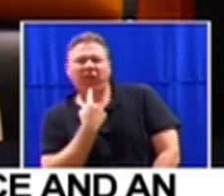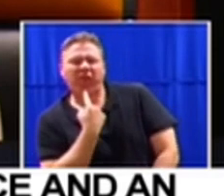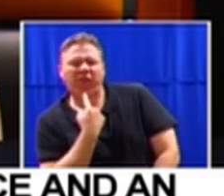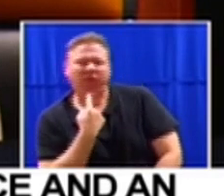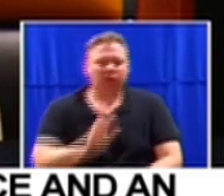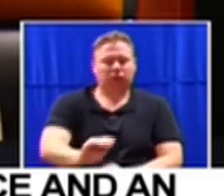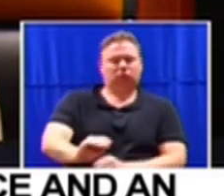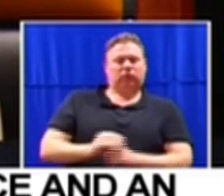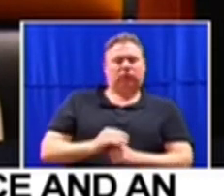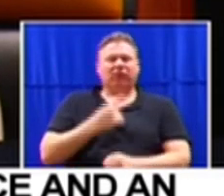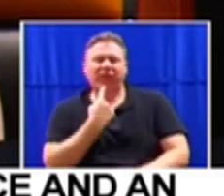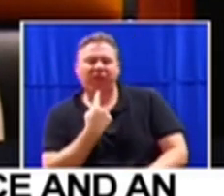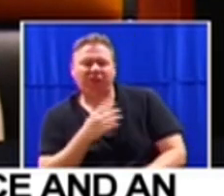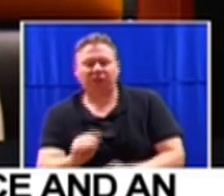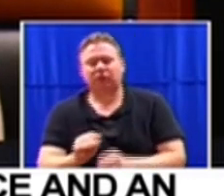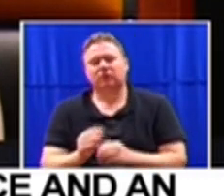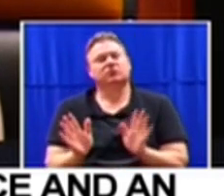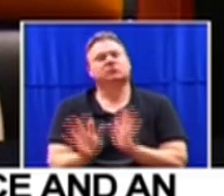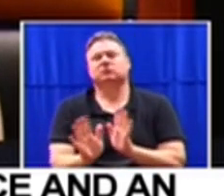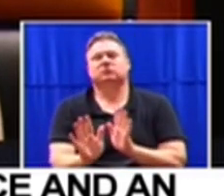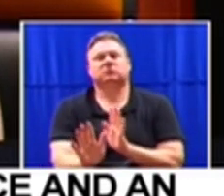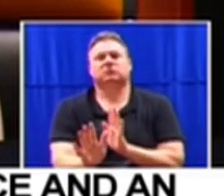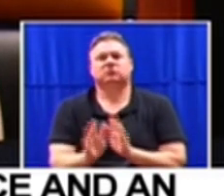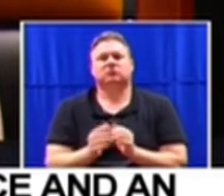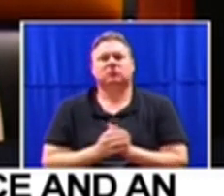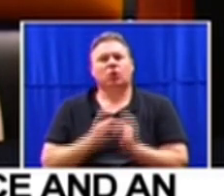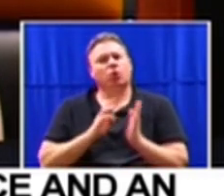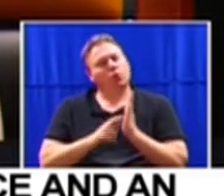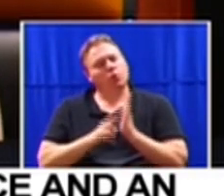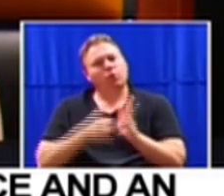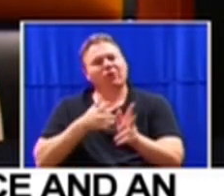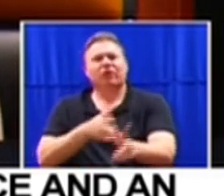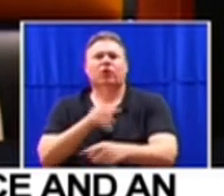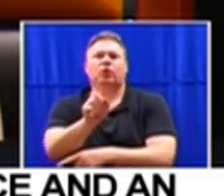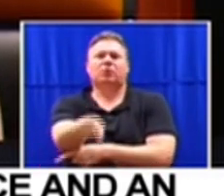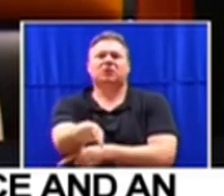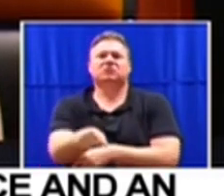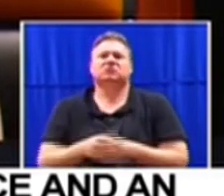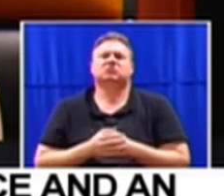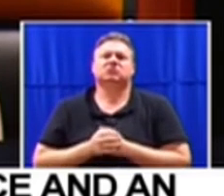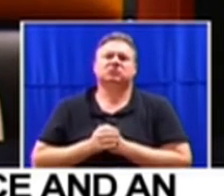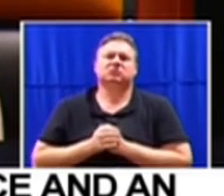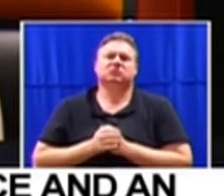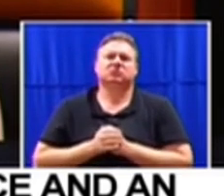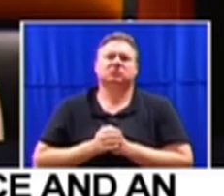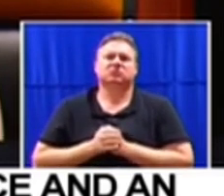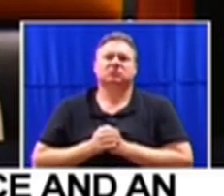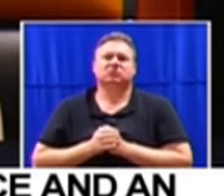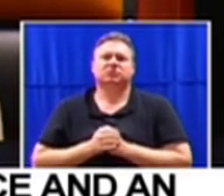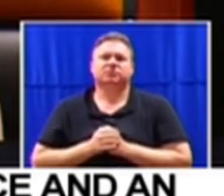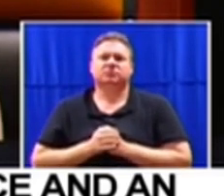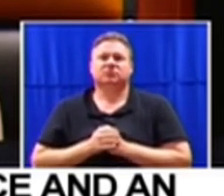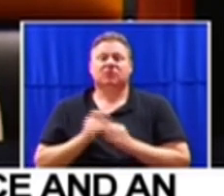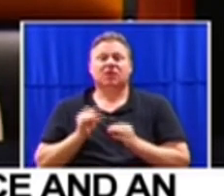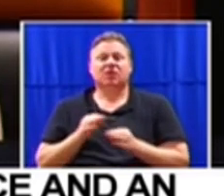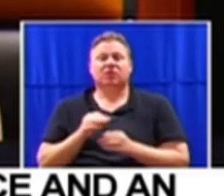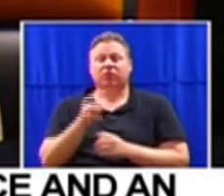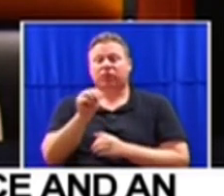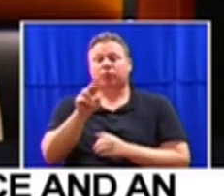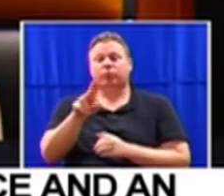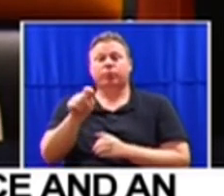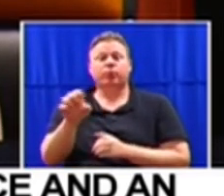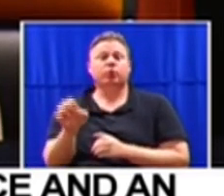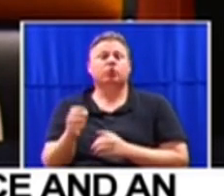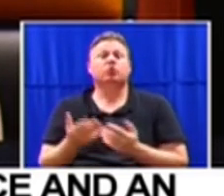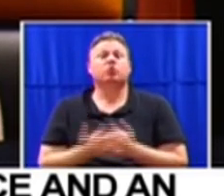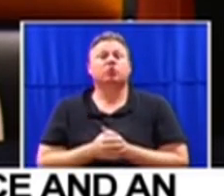by the rules of this House. And it's unfortunate that you are not here, and if you mute you, we will mute people